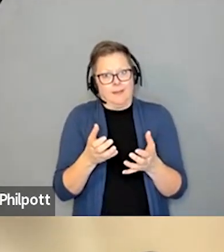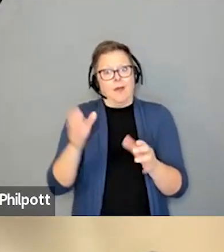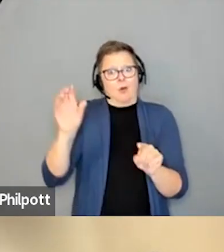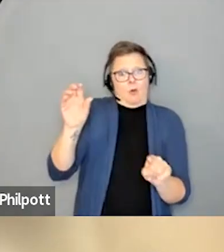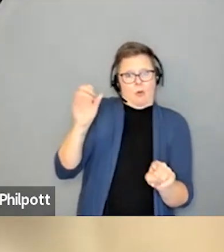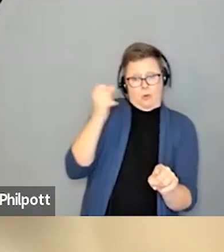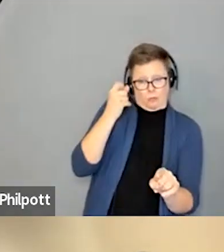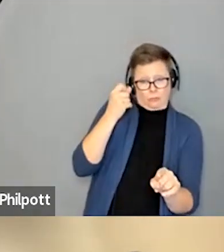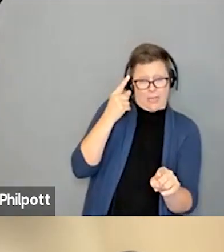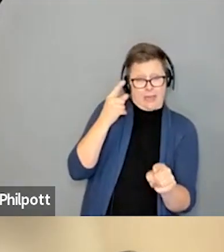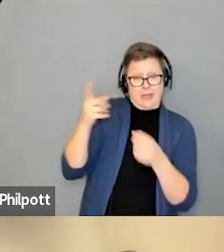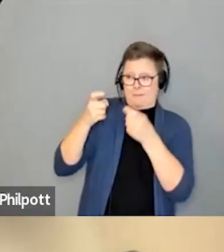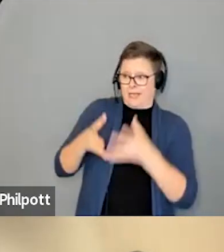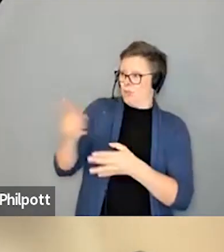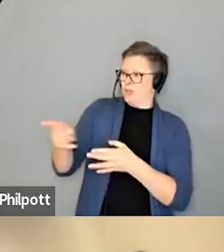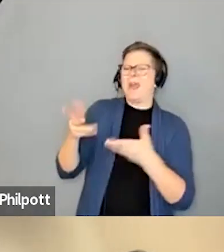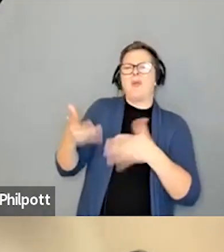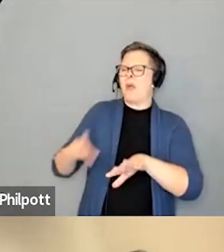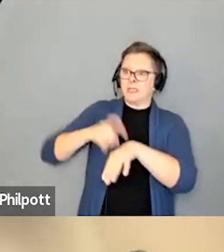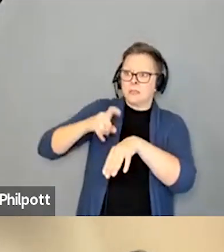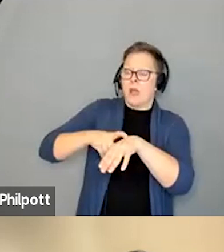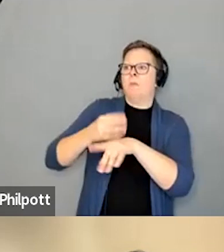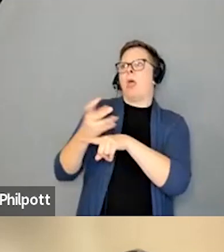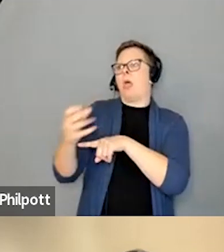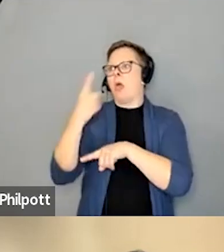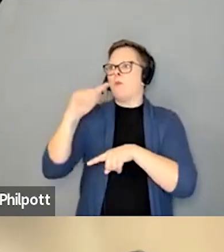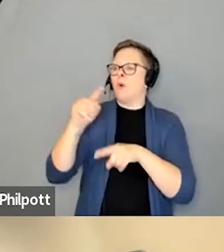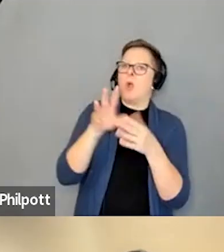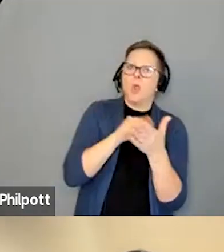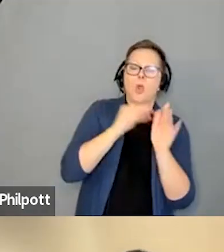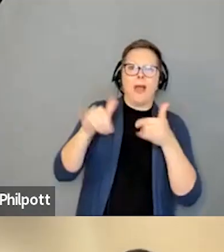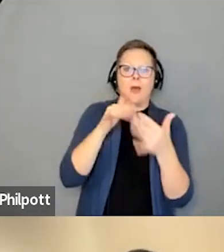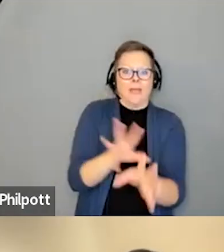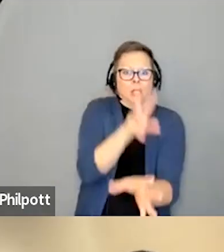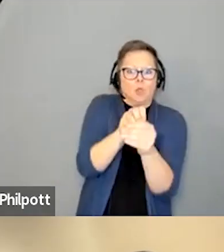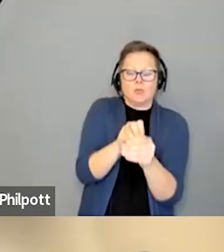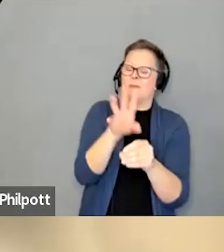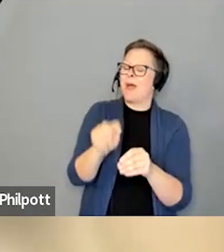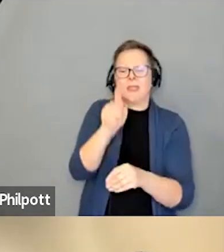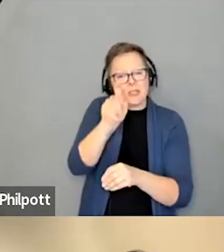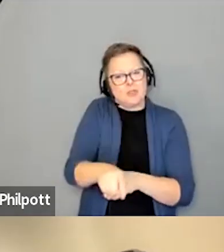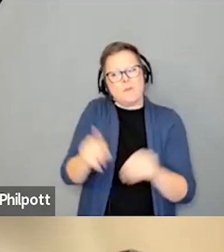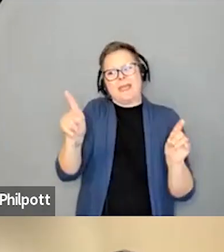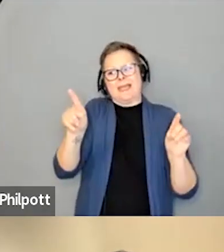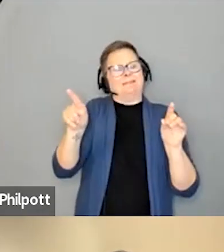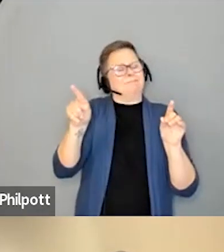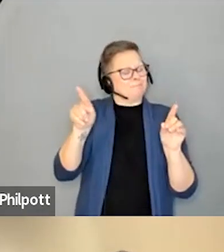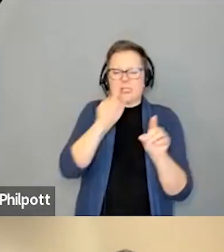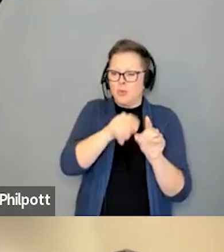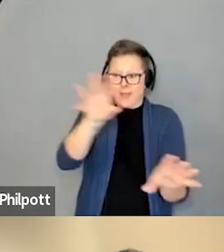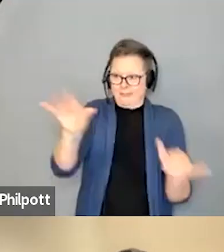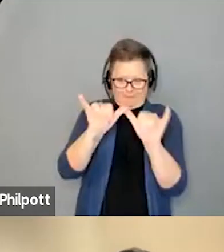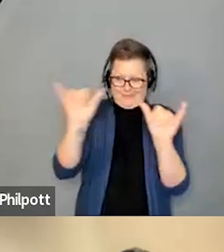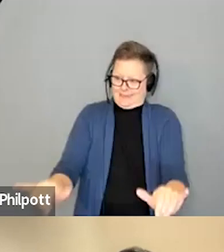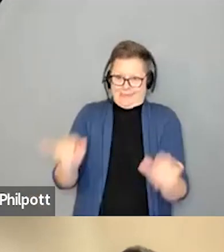take the time to learn to be inclusive, when in reality, those are not two separate conversations. Those need to be one conversation, productivity